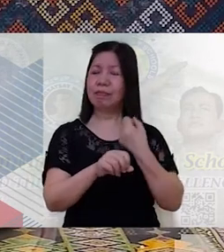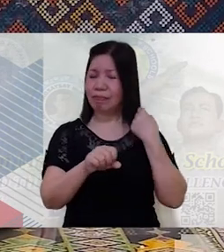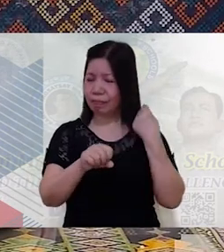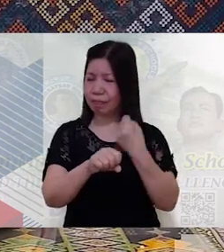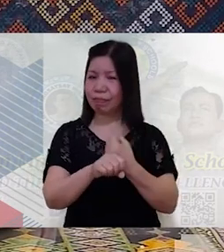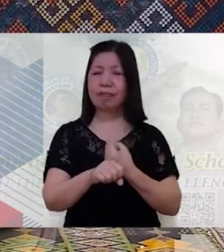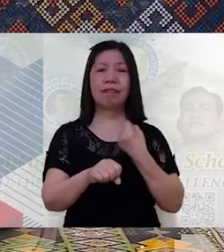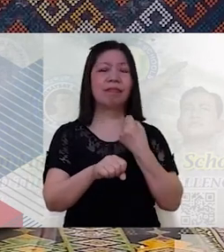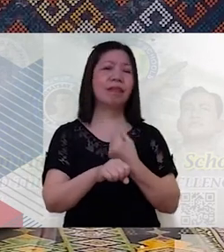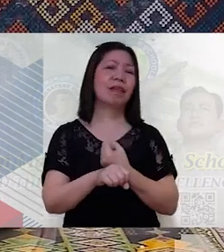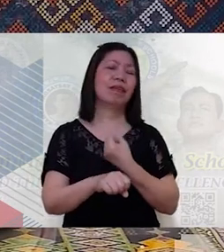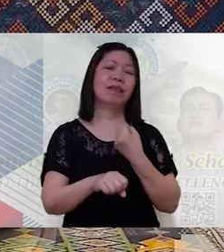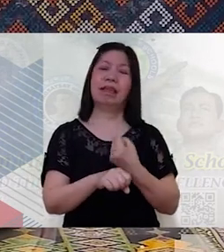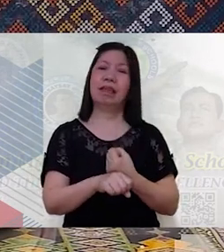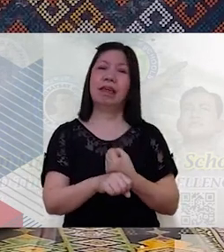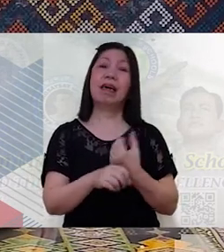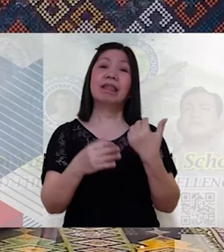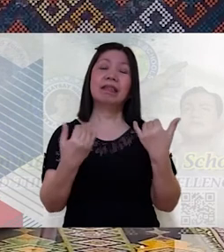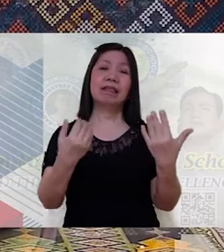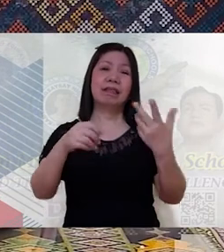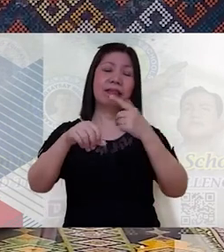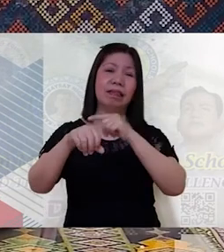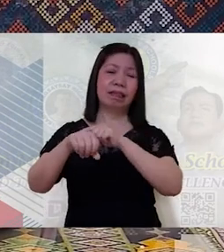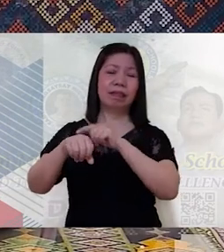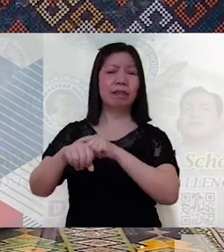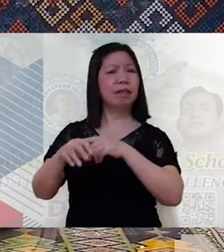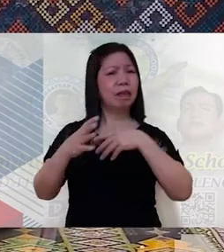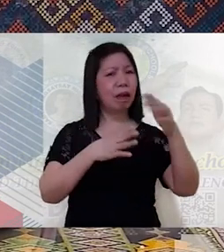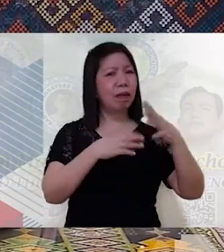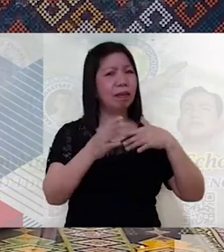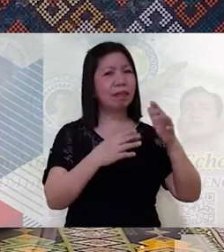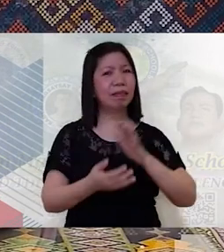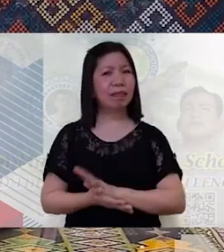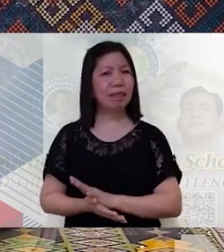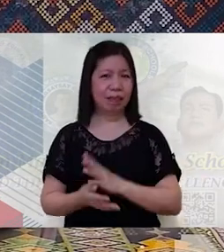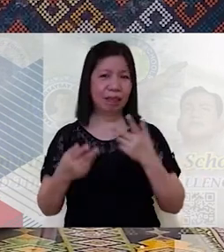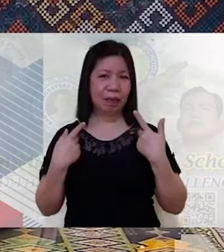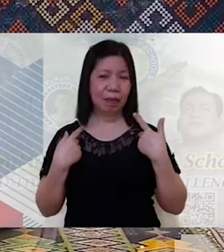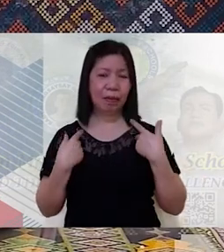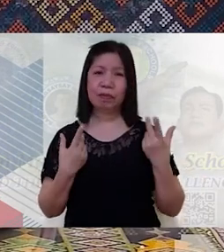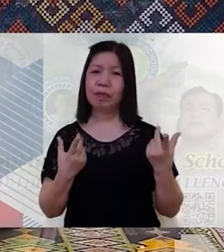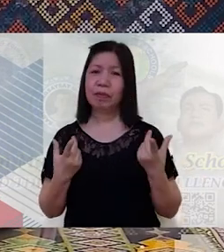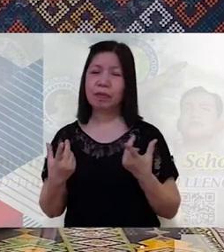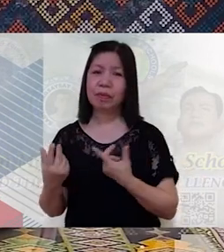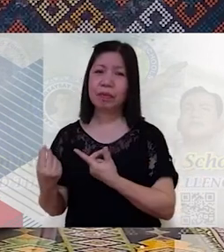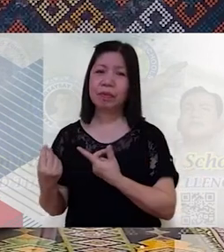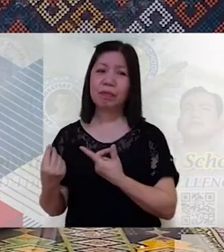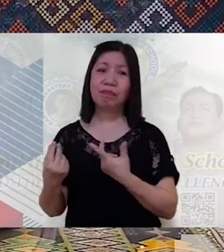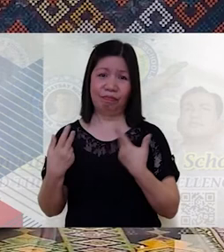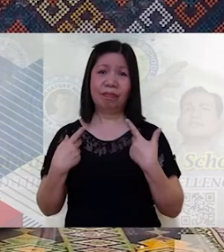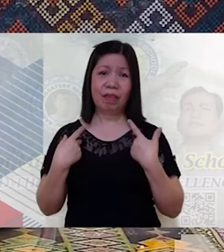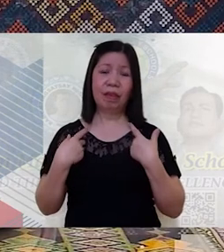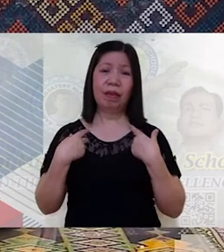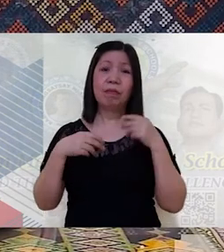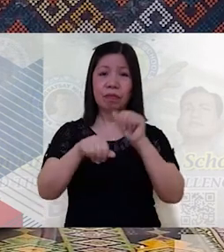hard work at this time, even as you have to do family